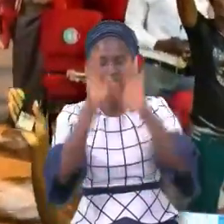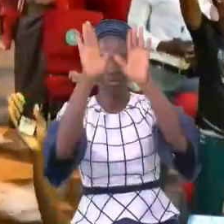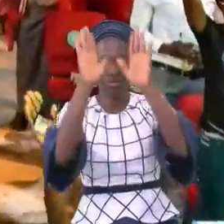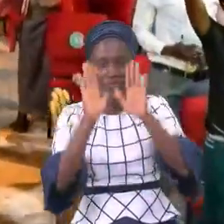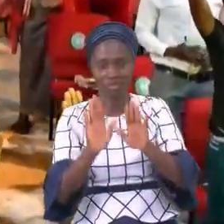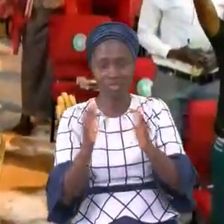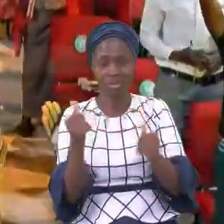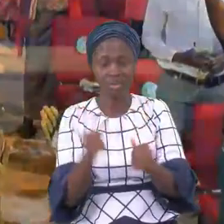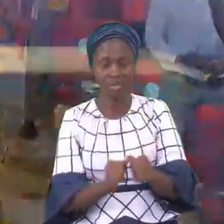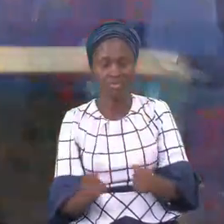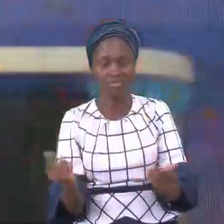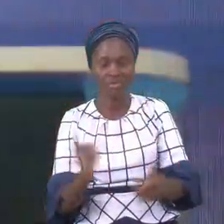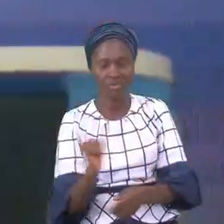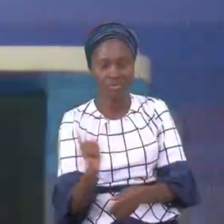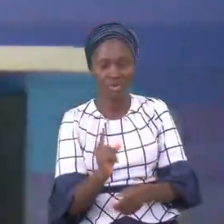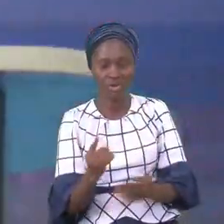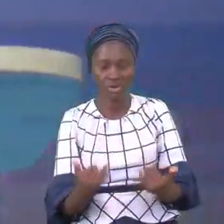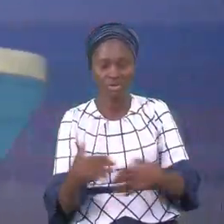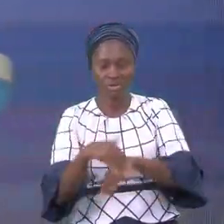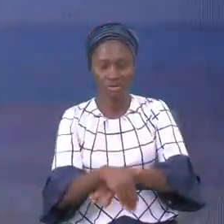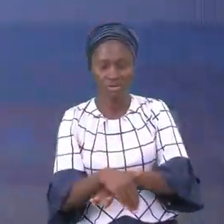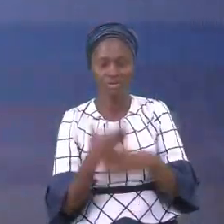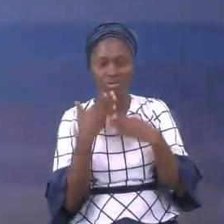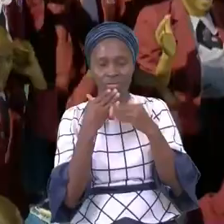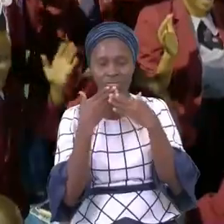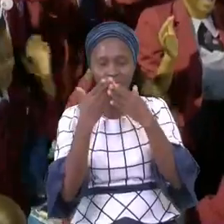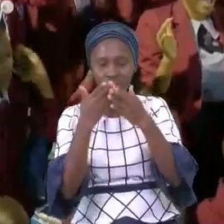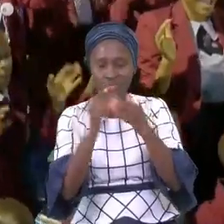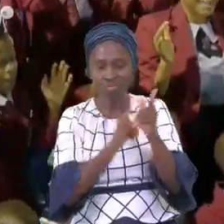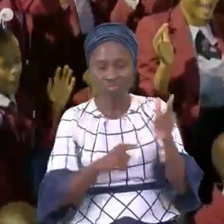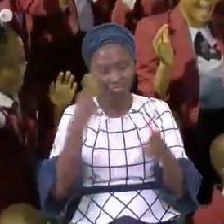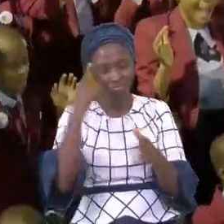answer. In Jesus' name we pray.